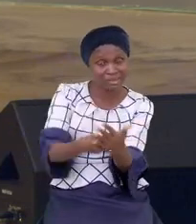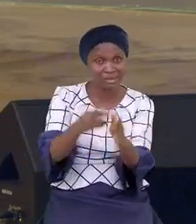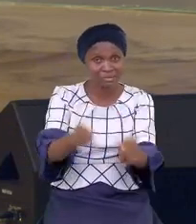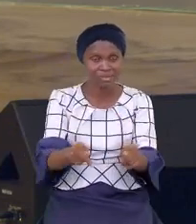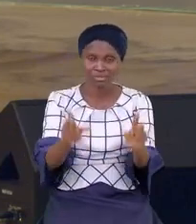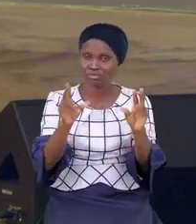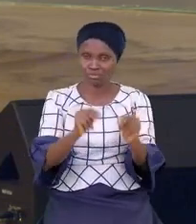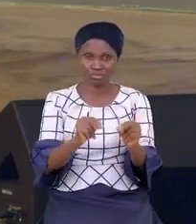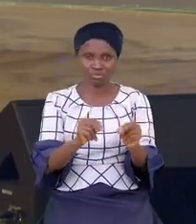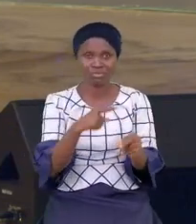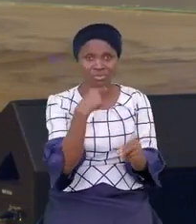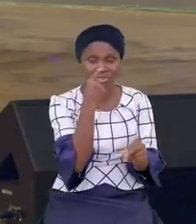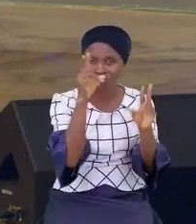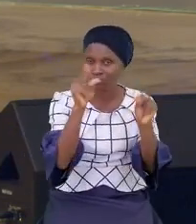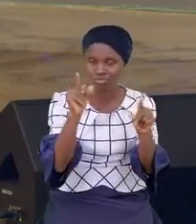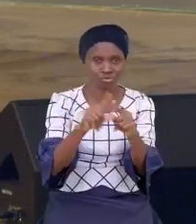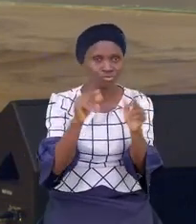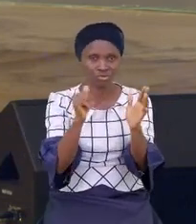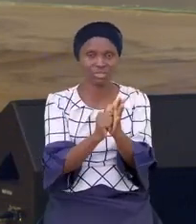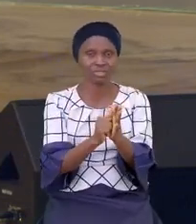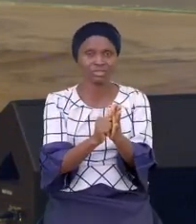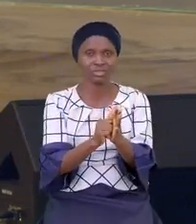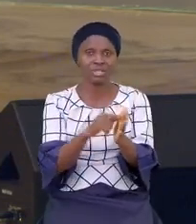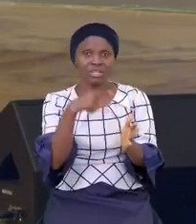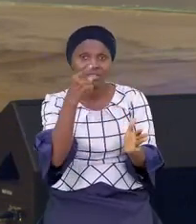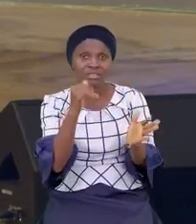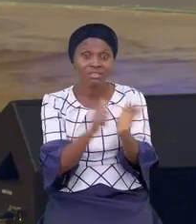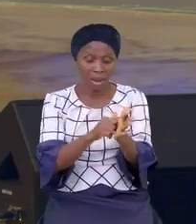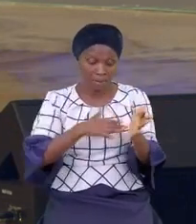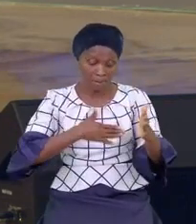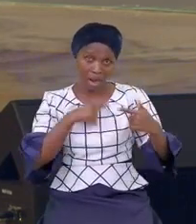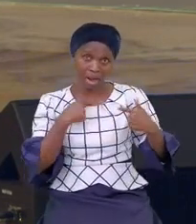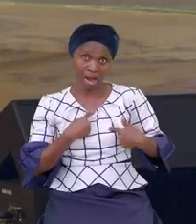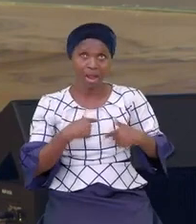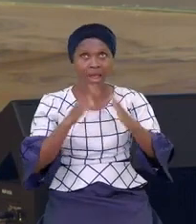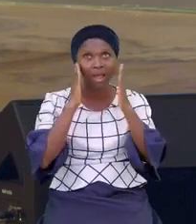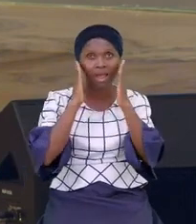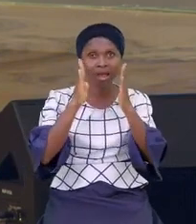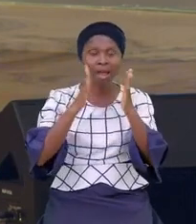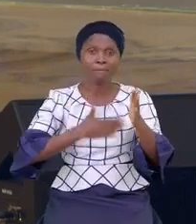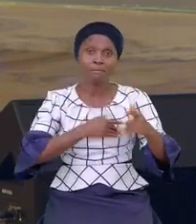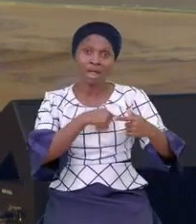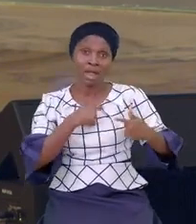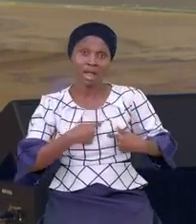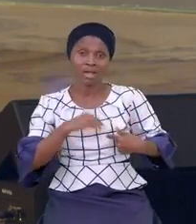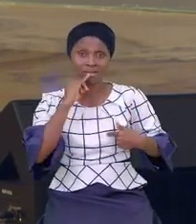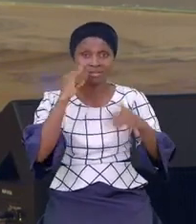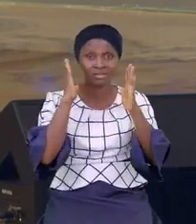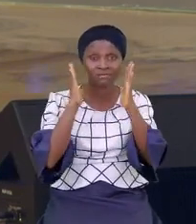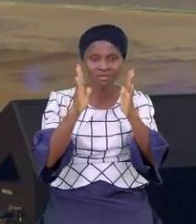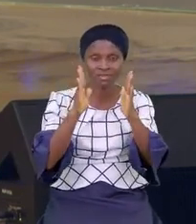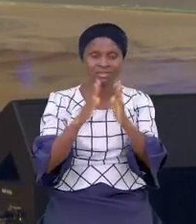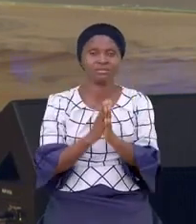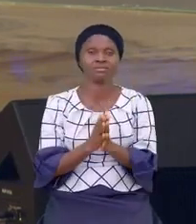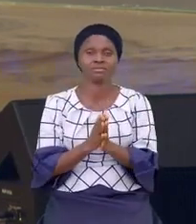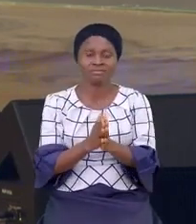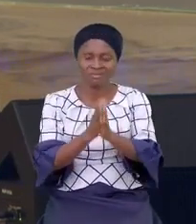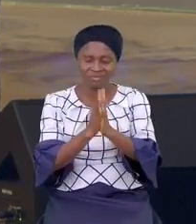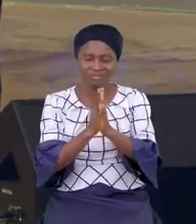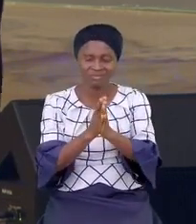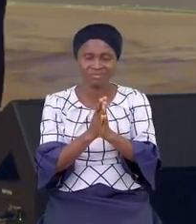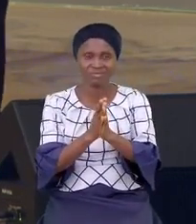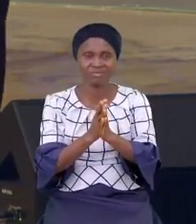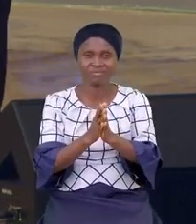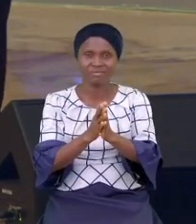no. My heart is fixed. My heart is fixed.